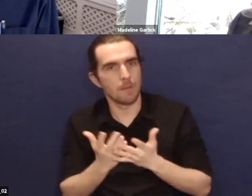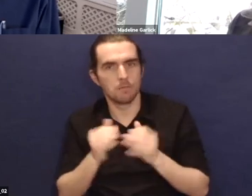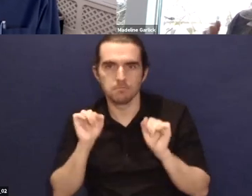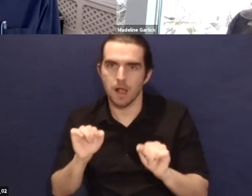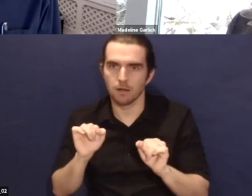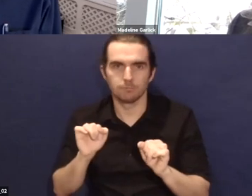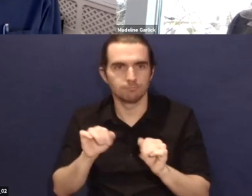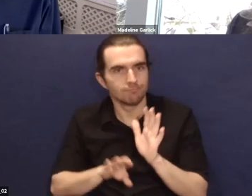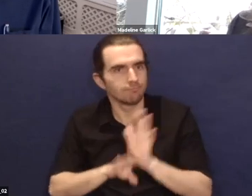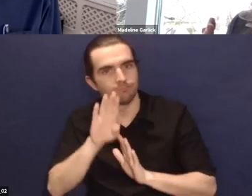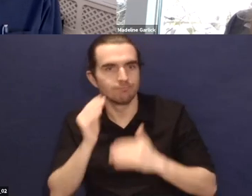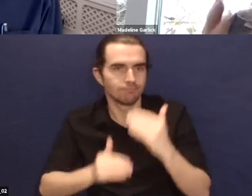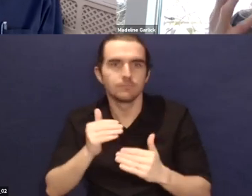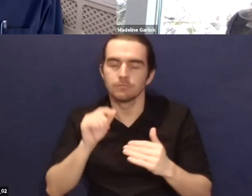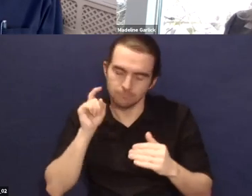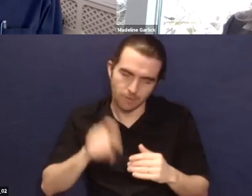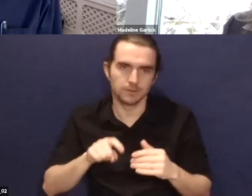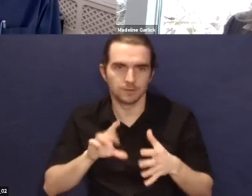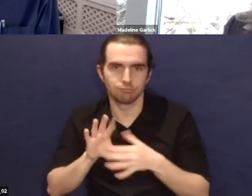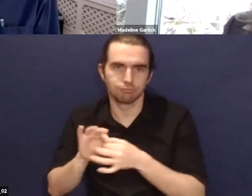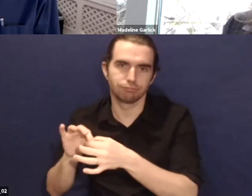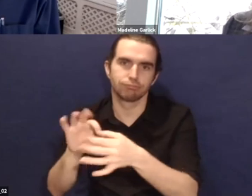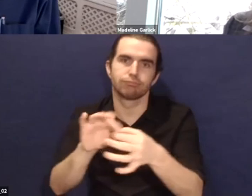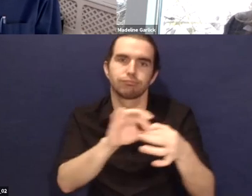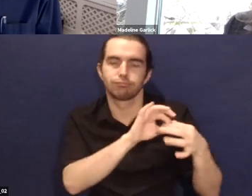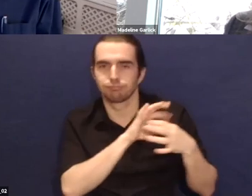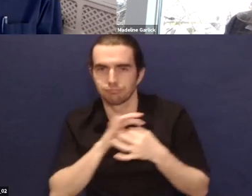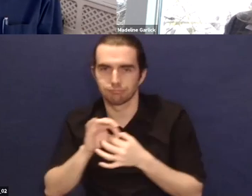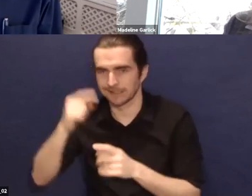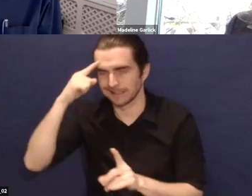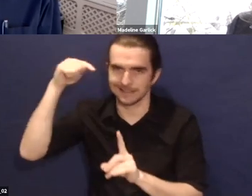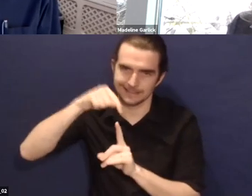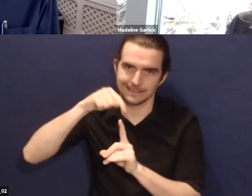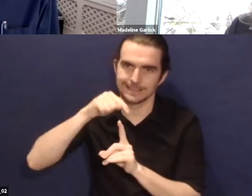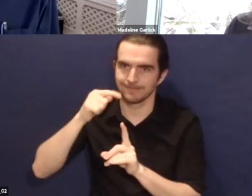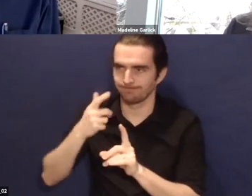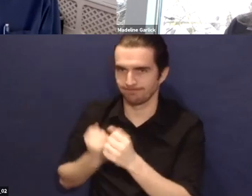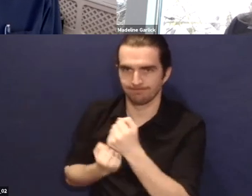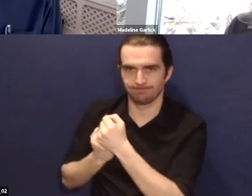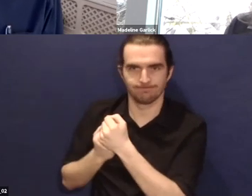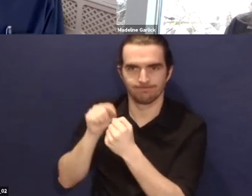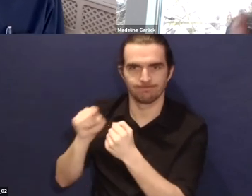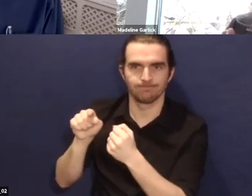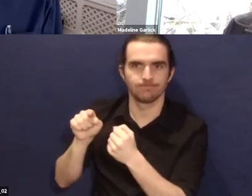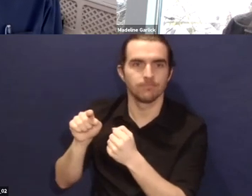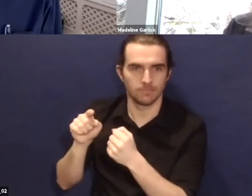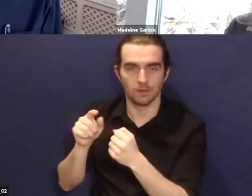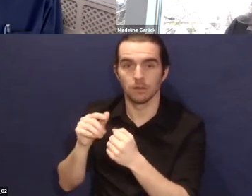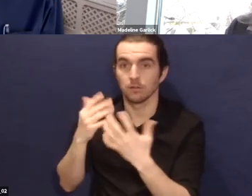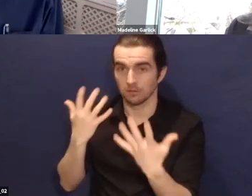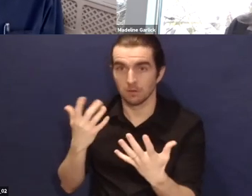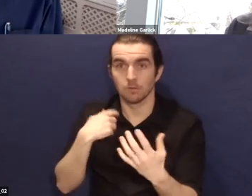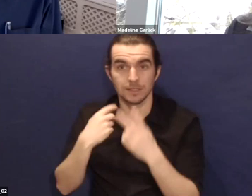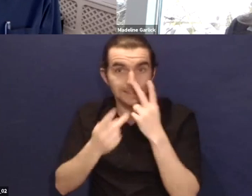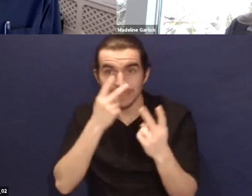to make, and this including crucially and centrally our persons of concern themselves, are responding to that. Over 1,400 pledges